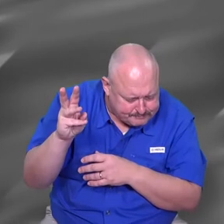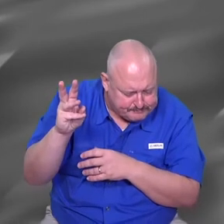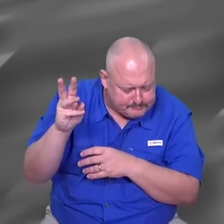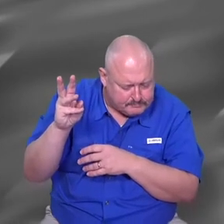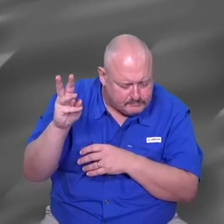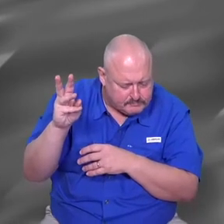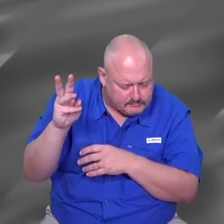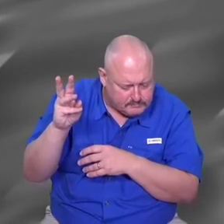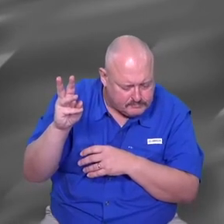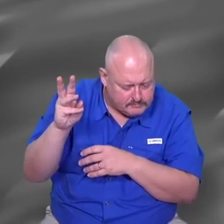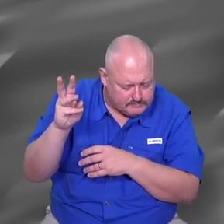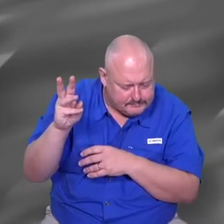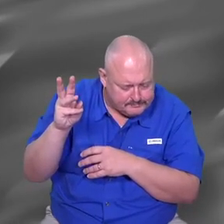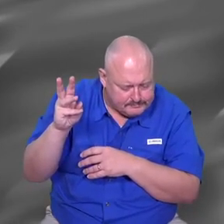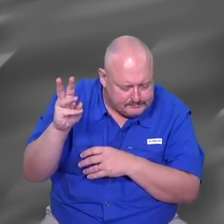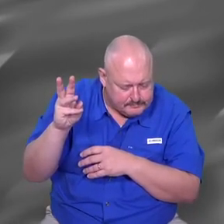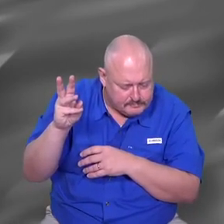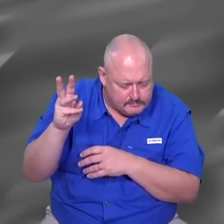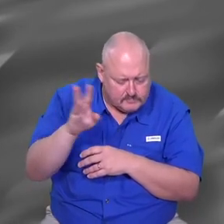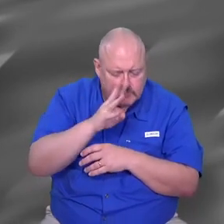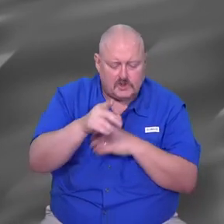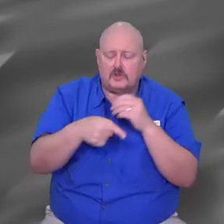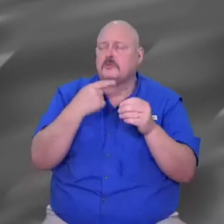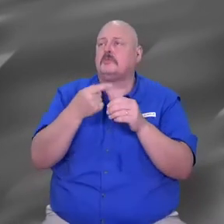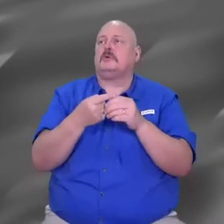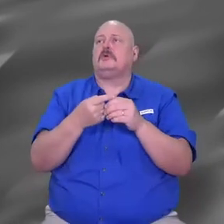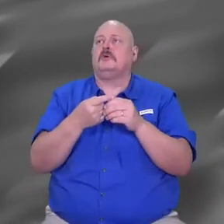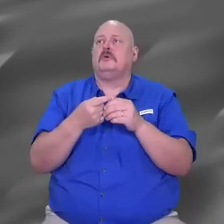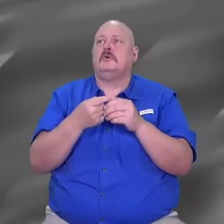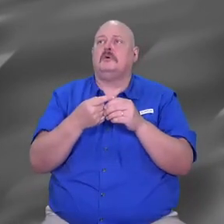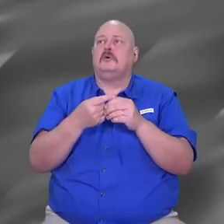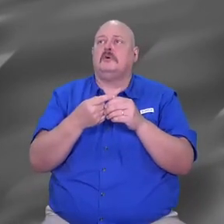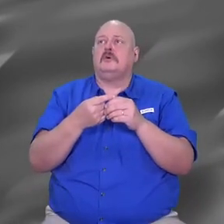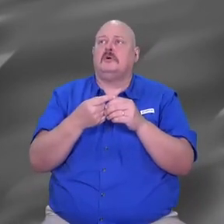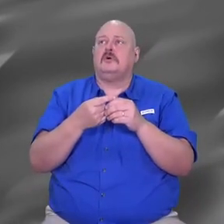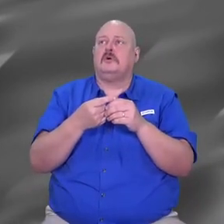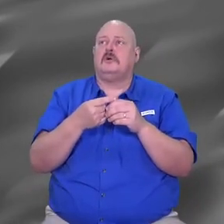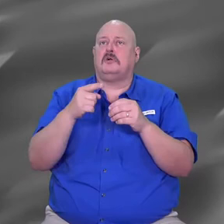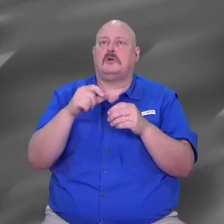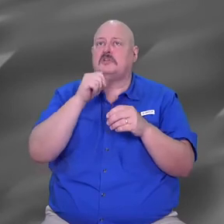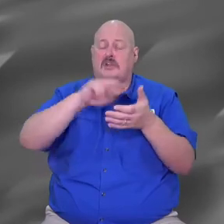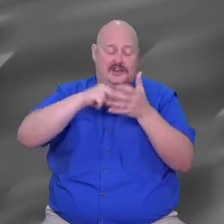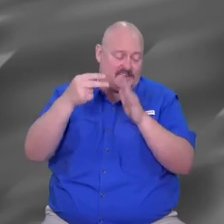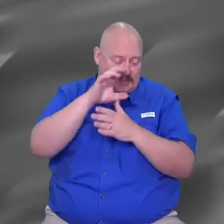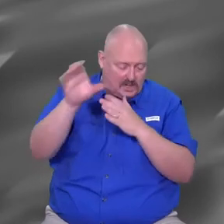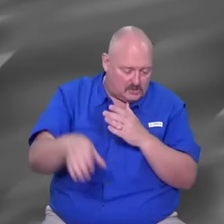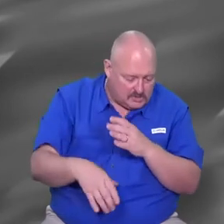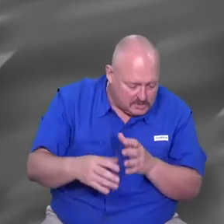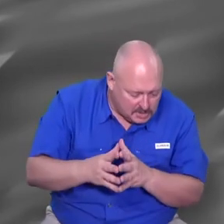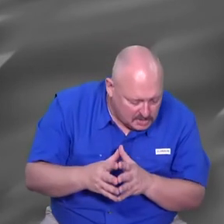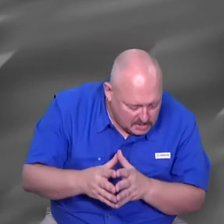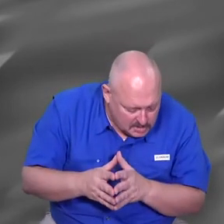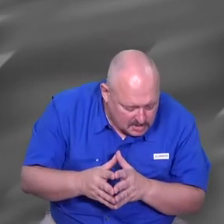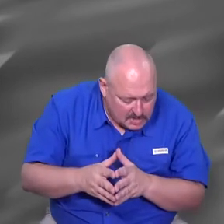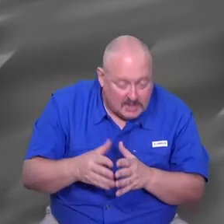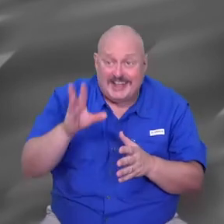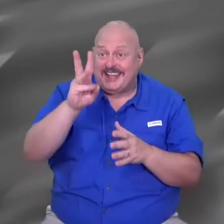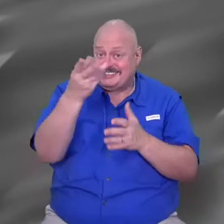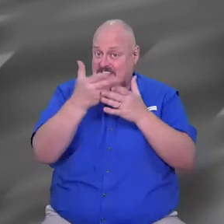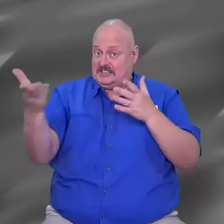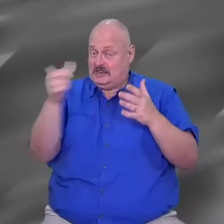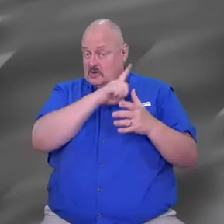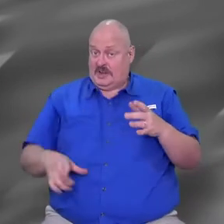Chapter 6, verse 16, it talks about what I might call the unintended consequences. It says, these six things